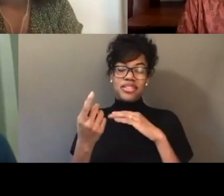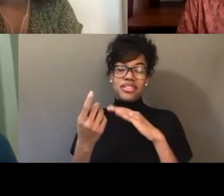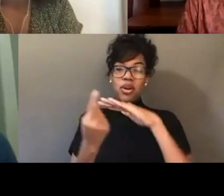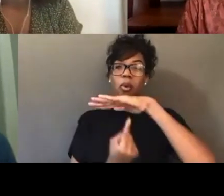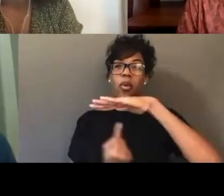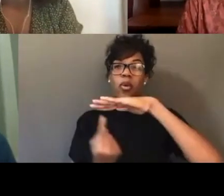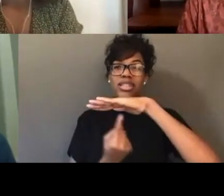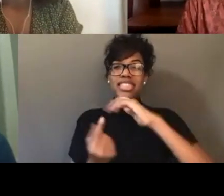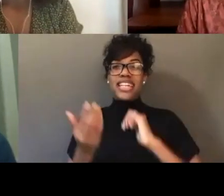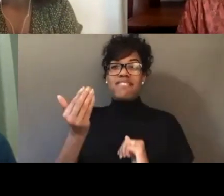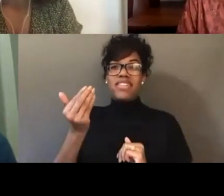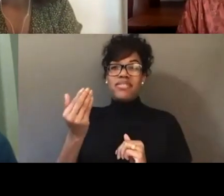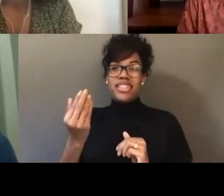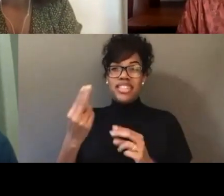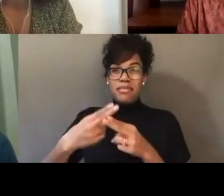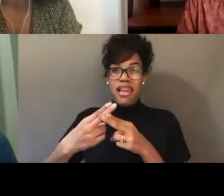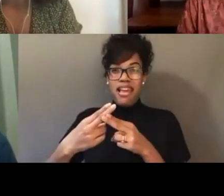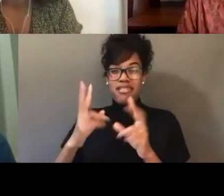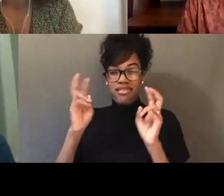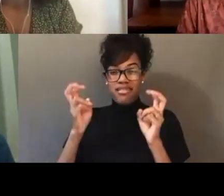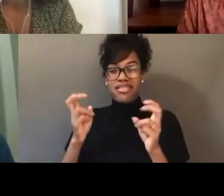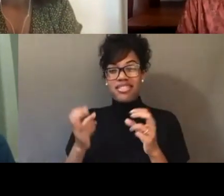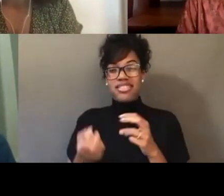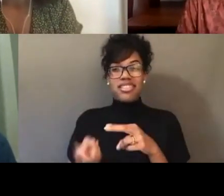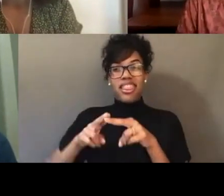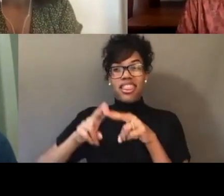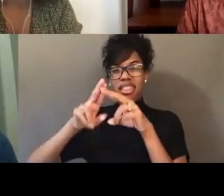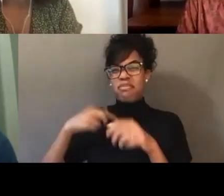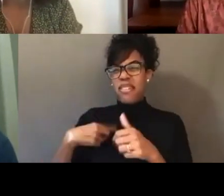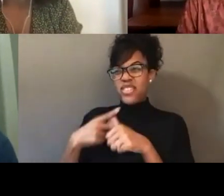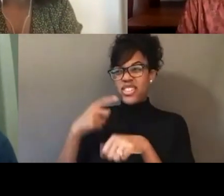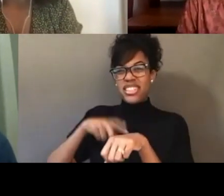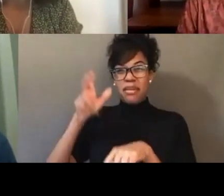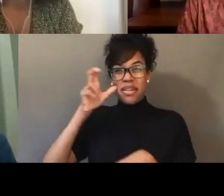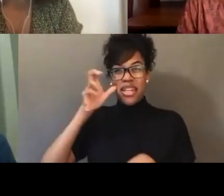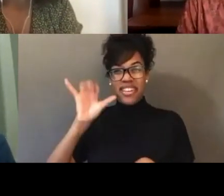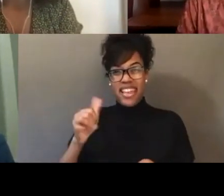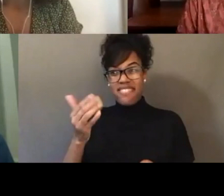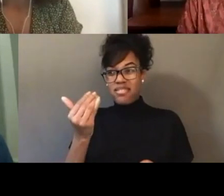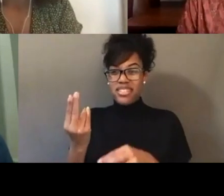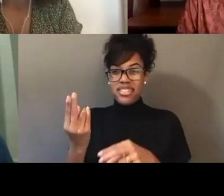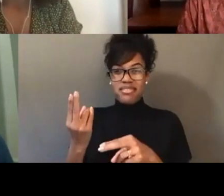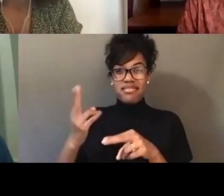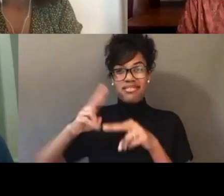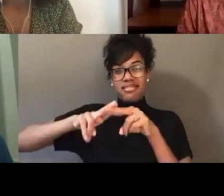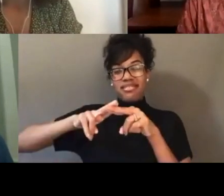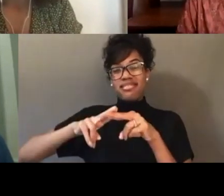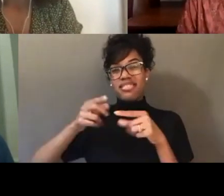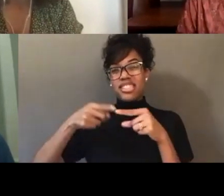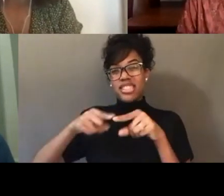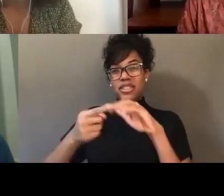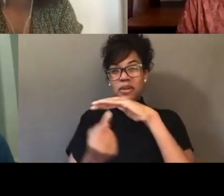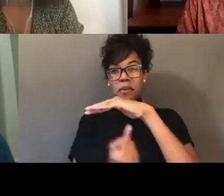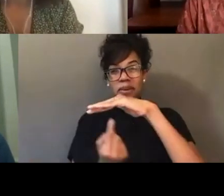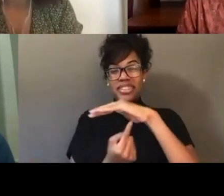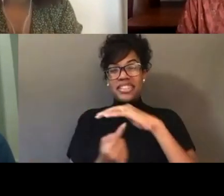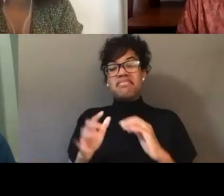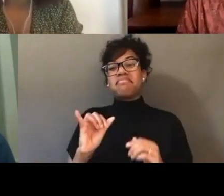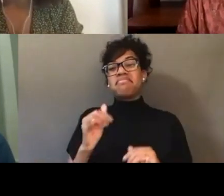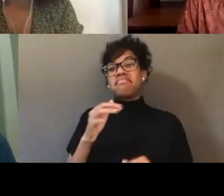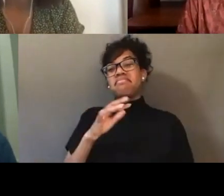You know, and this is such an important question, Sierra. It's actually also a very important question for us to pose to our students, because they're